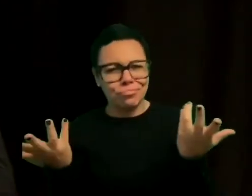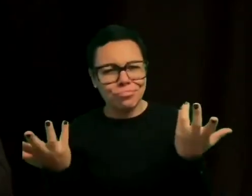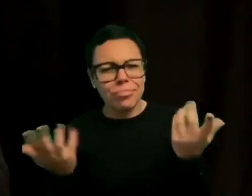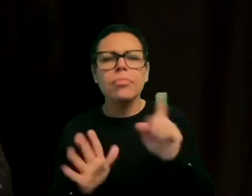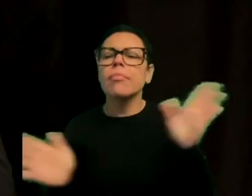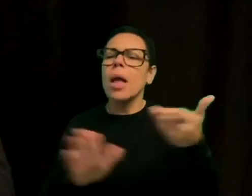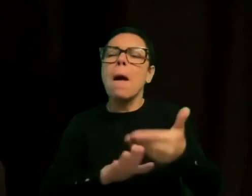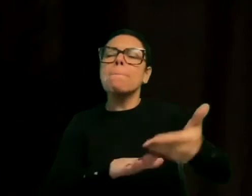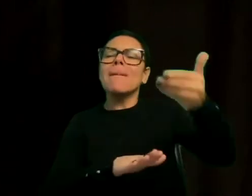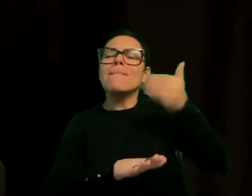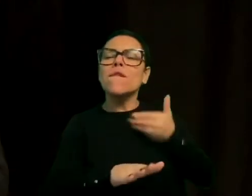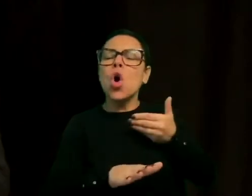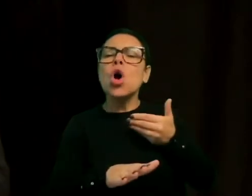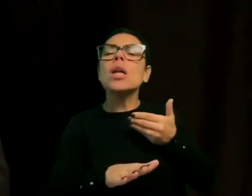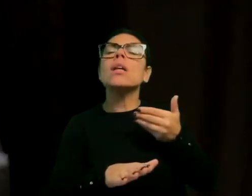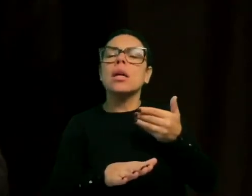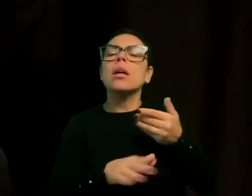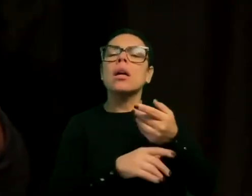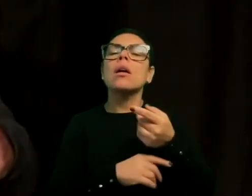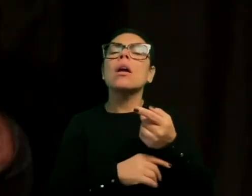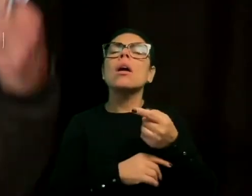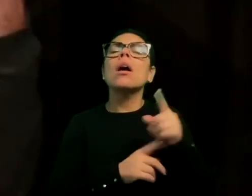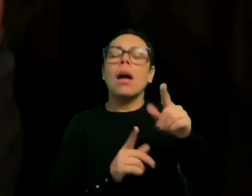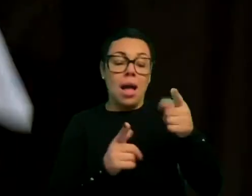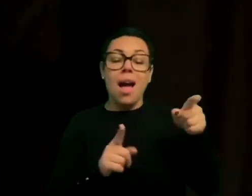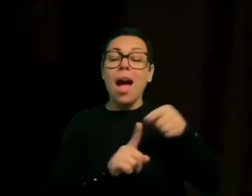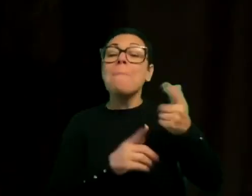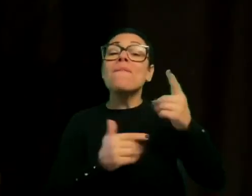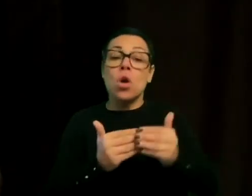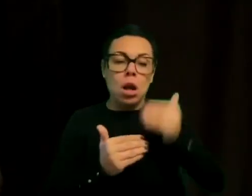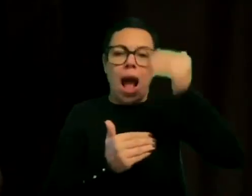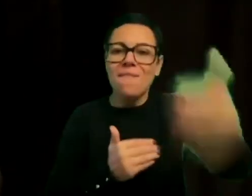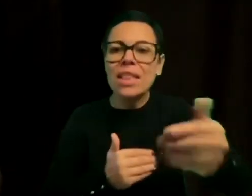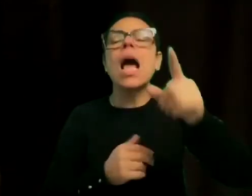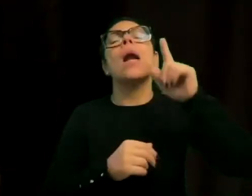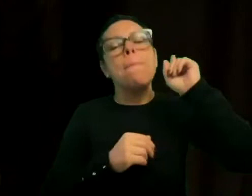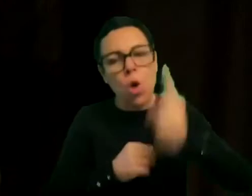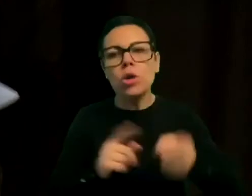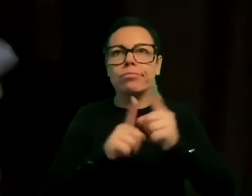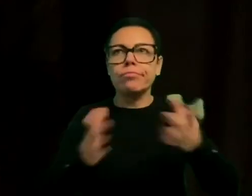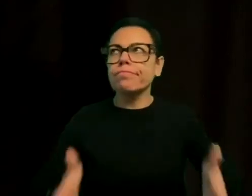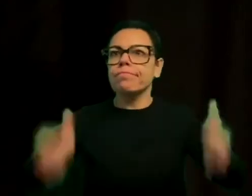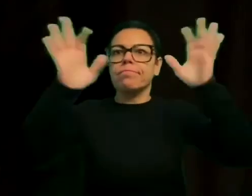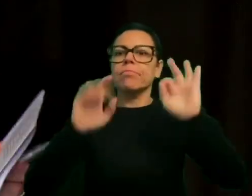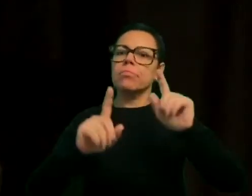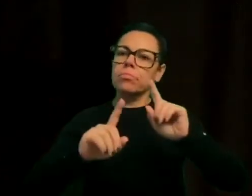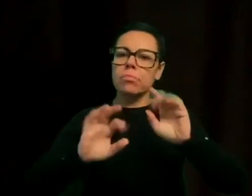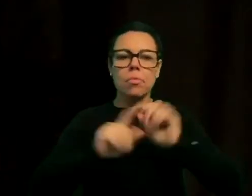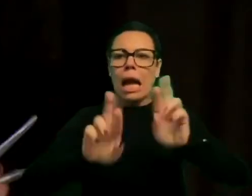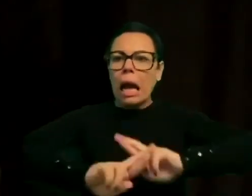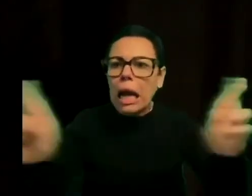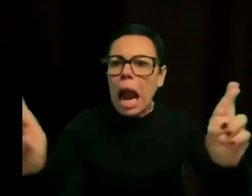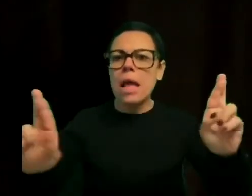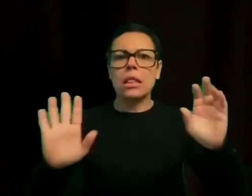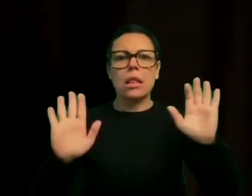some walls, or maybe it's just not possible. Well, if from the conception of your building, you ask, okay, you need to make sure that